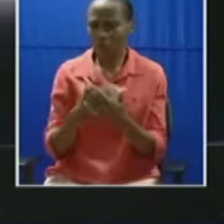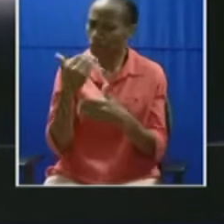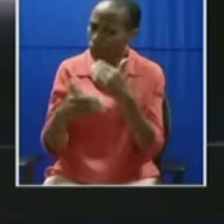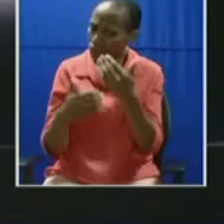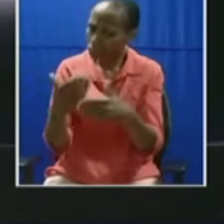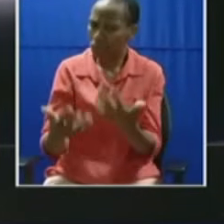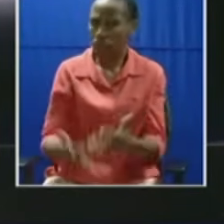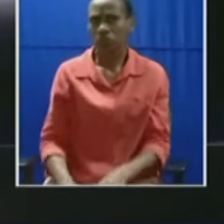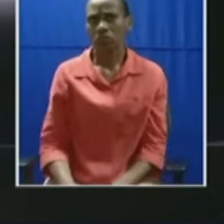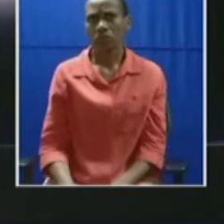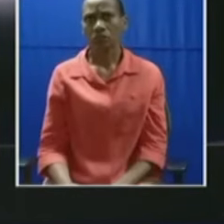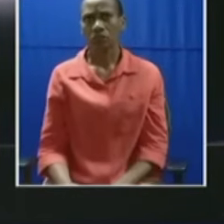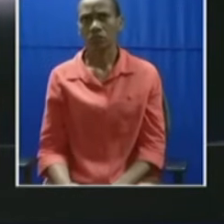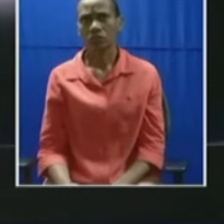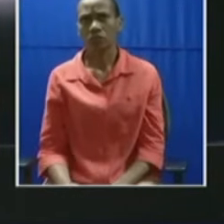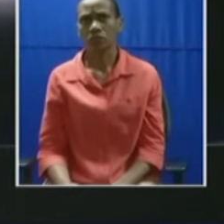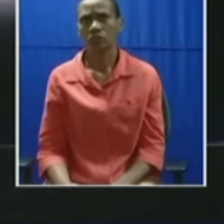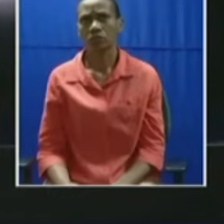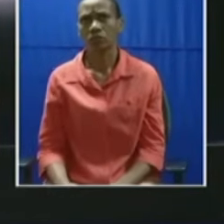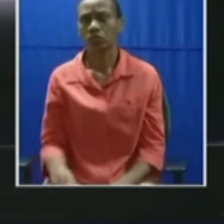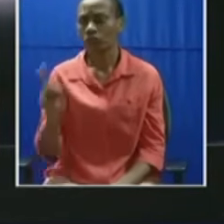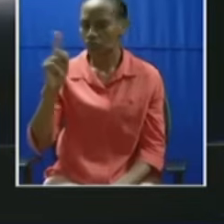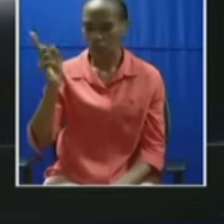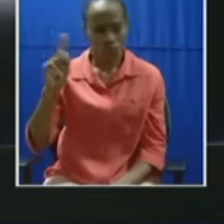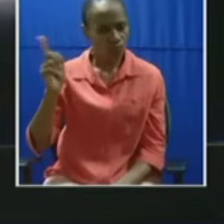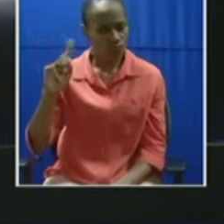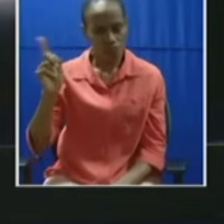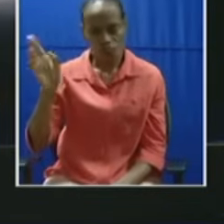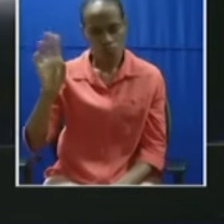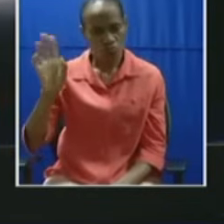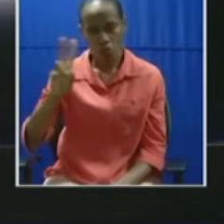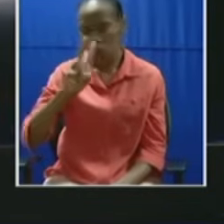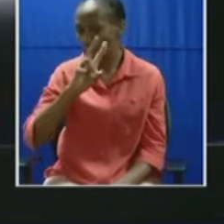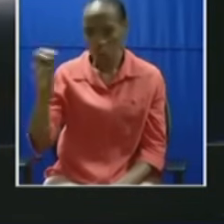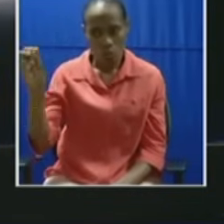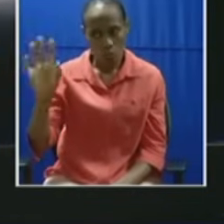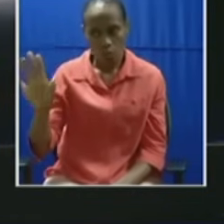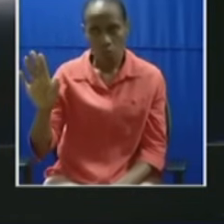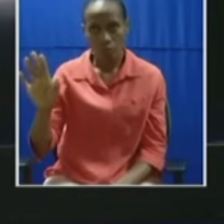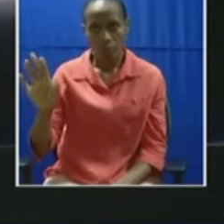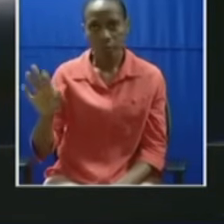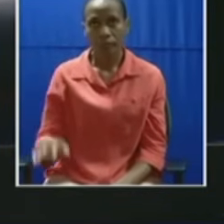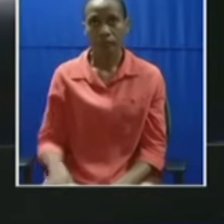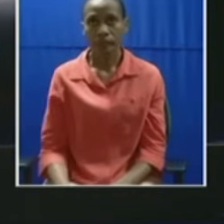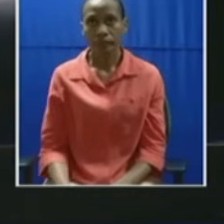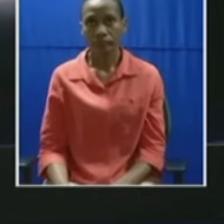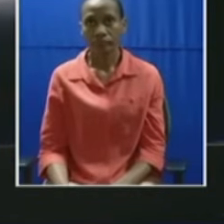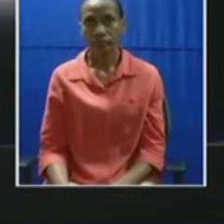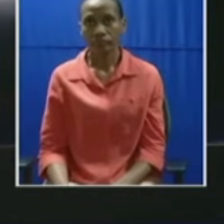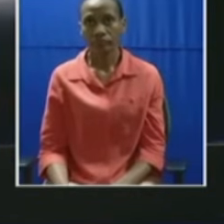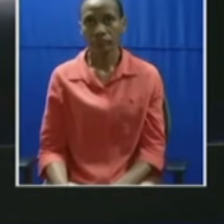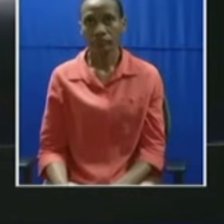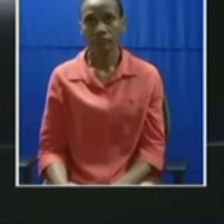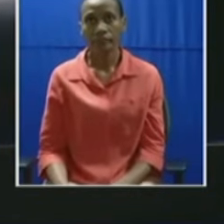mustn't hold the house at ransom like this. No. Our people are listening, Lekota.